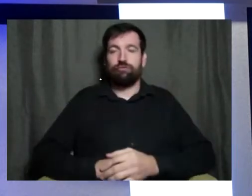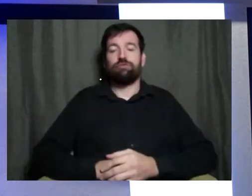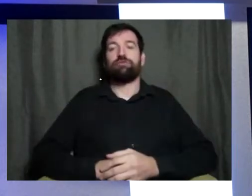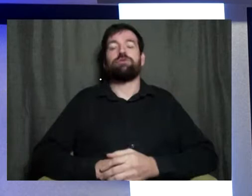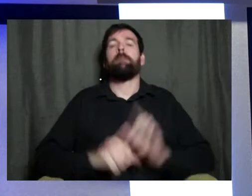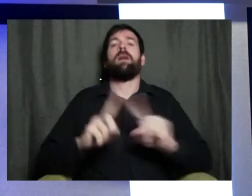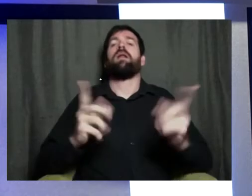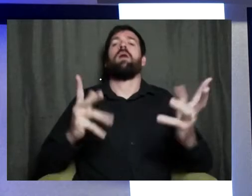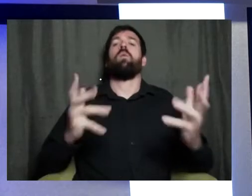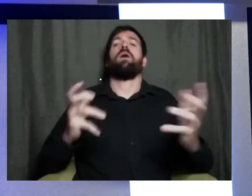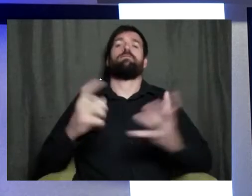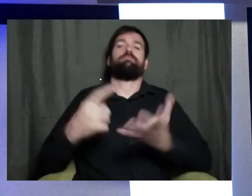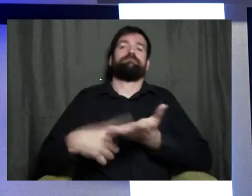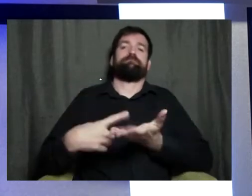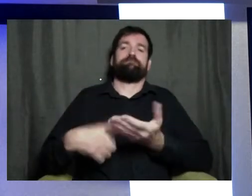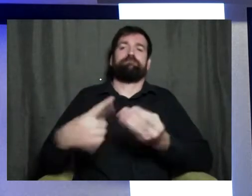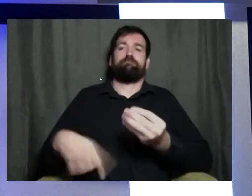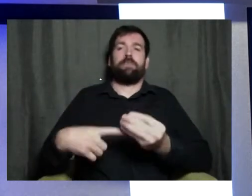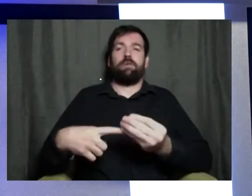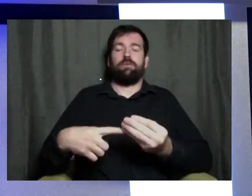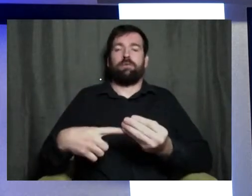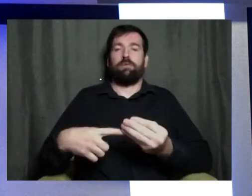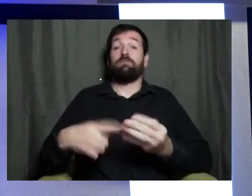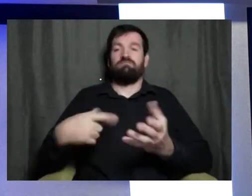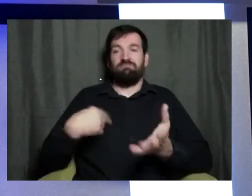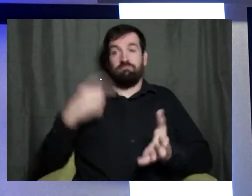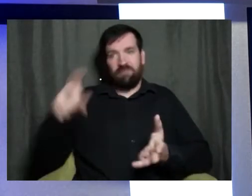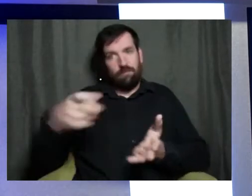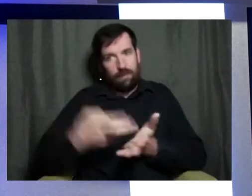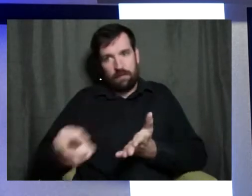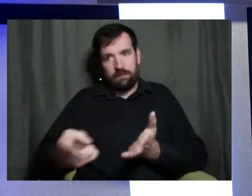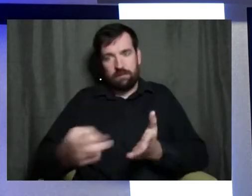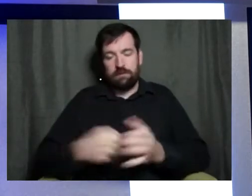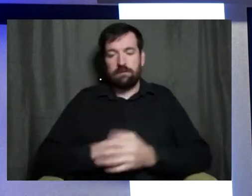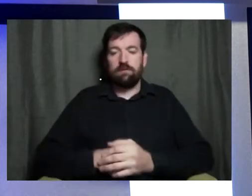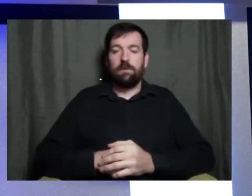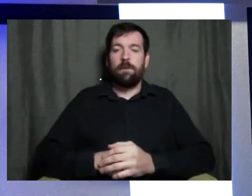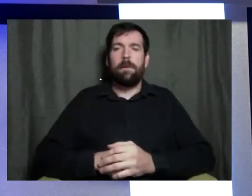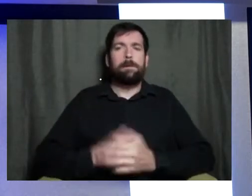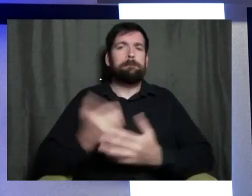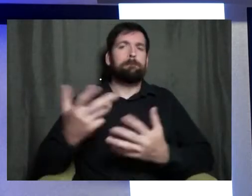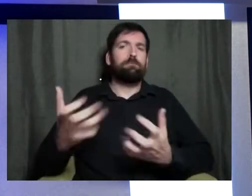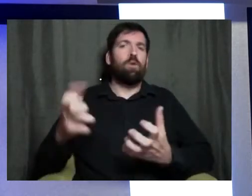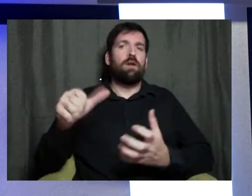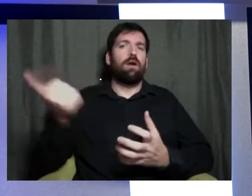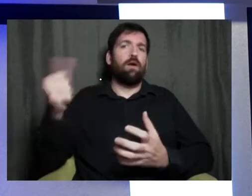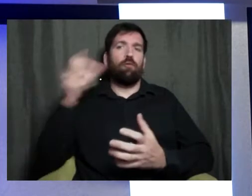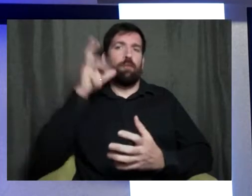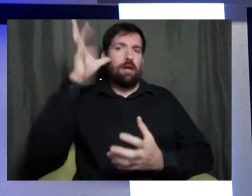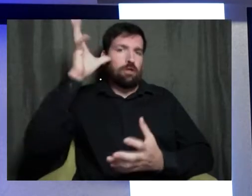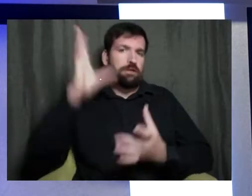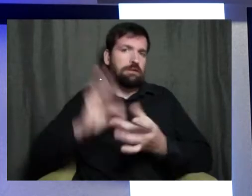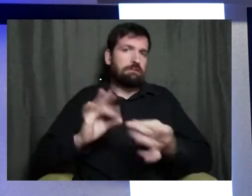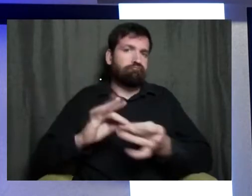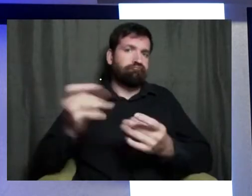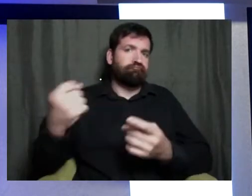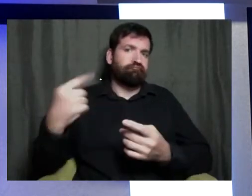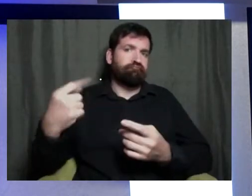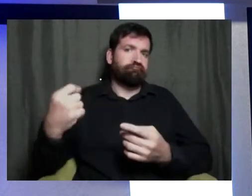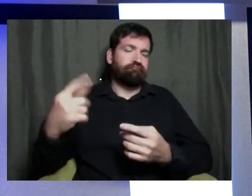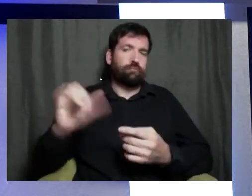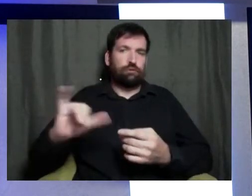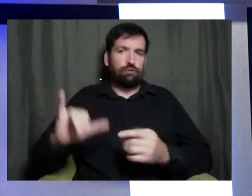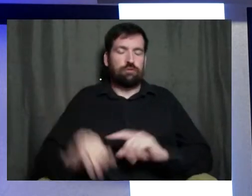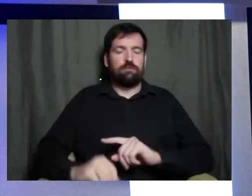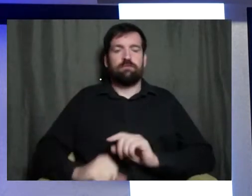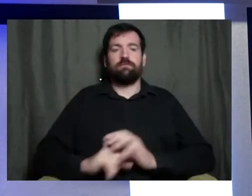about, because I'll have to be honest with you, and I want some other parents to send some questions in, because I was even thinking about this. I